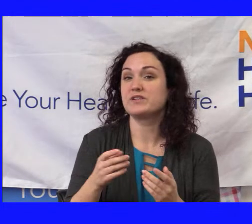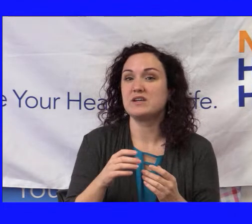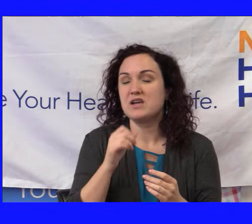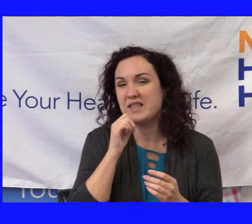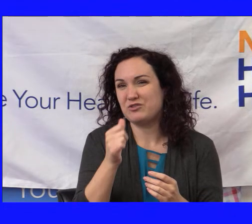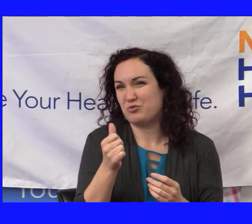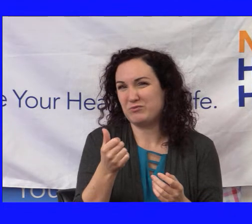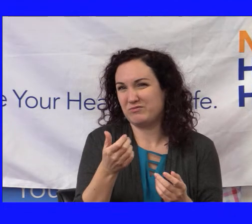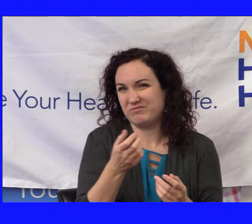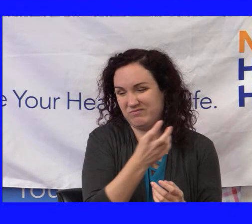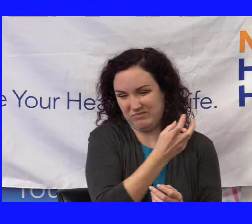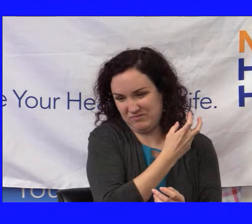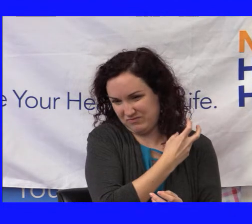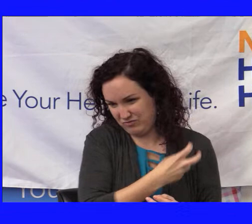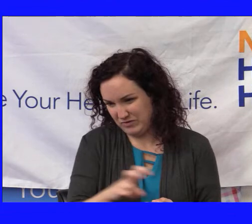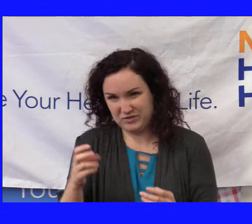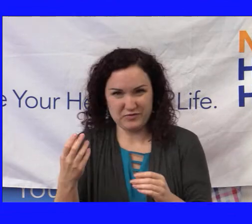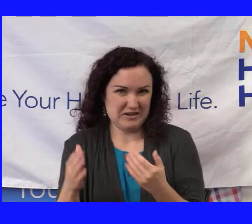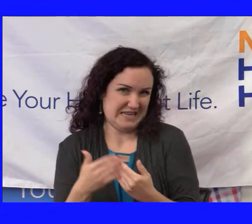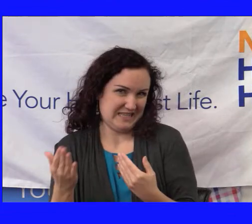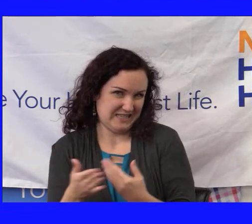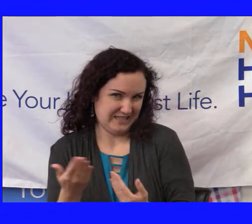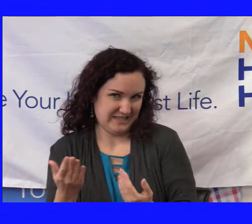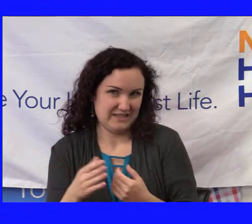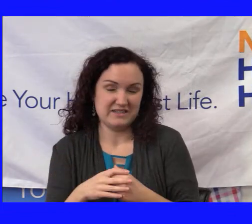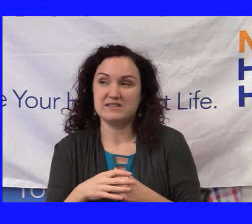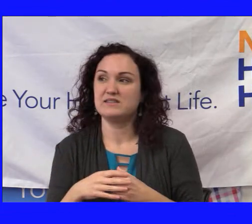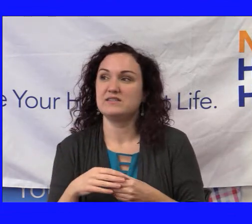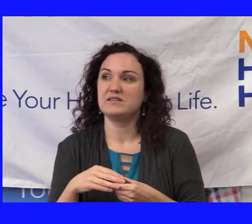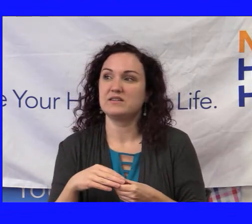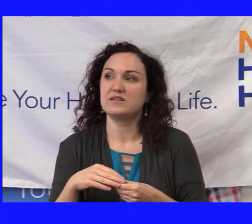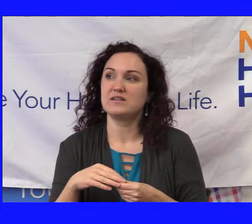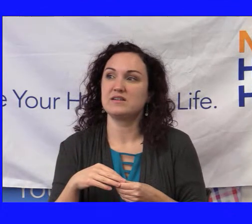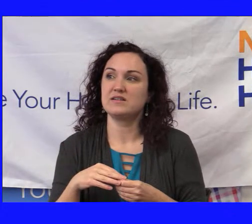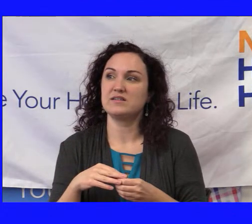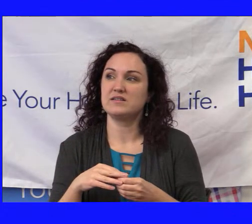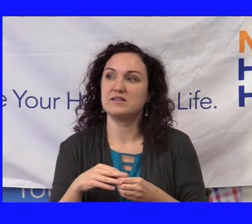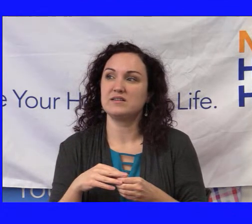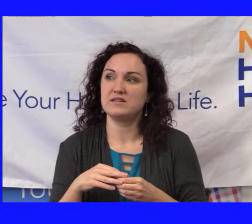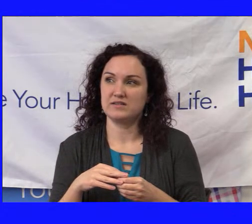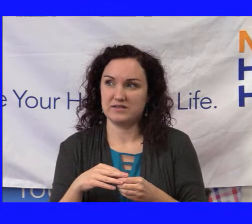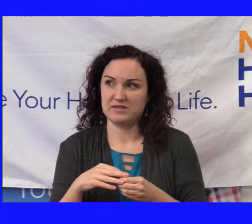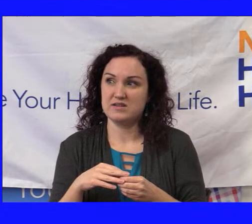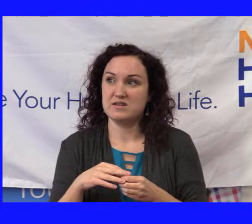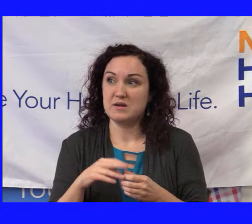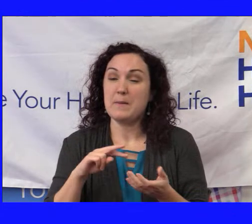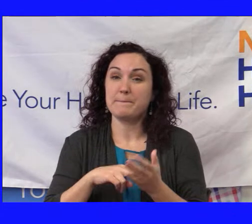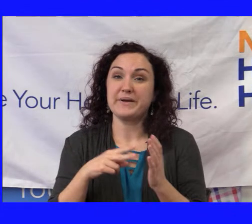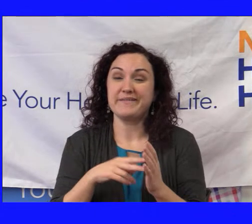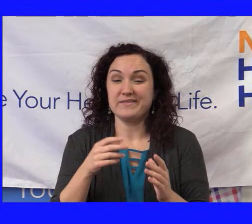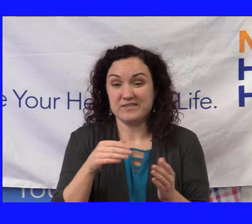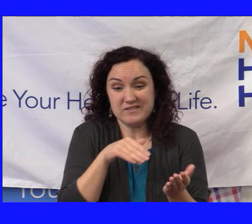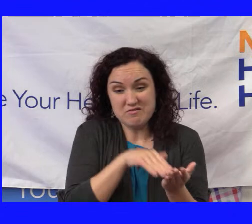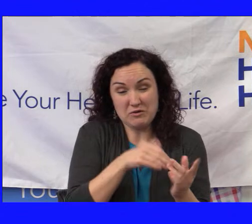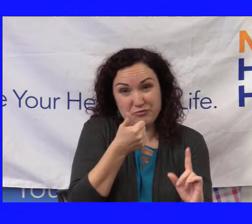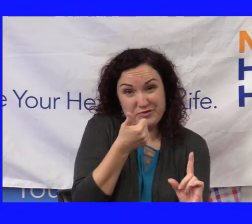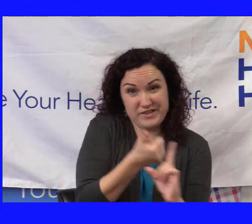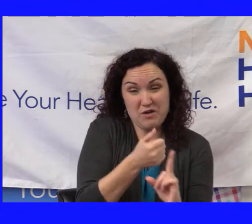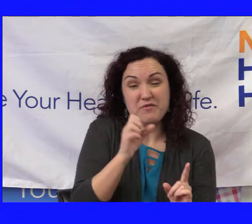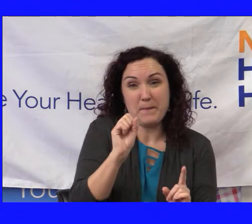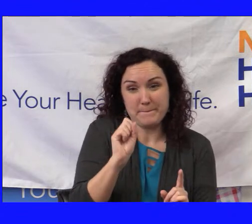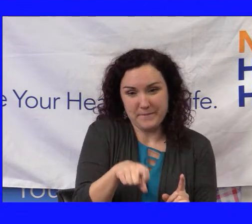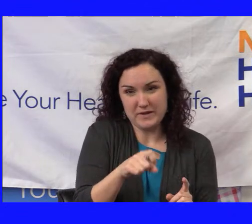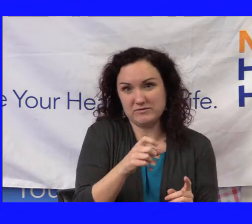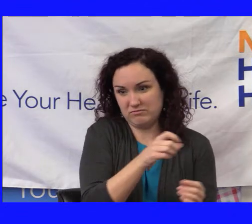transfer over with the DICOM, which is another word for those images, during a normal transfer process. That has to be a manual process of remapping and